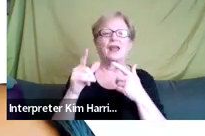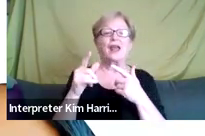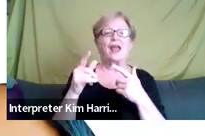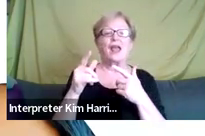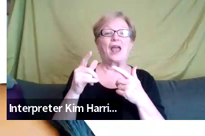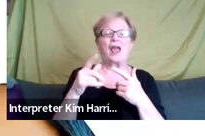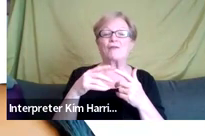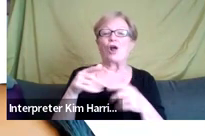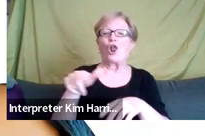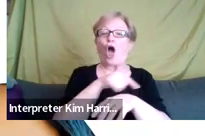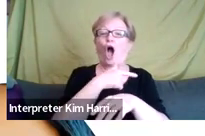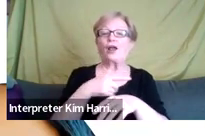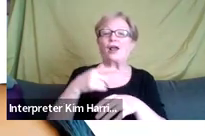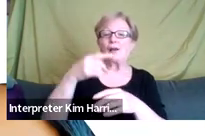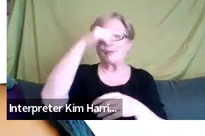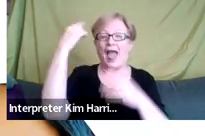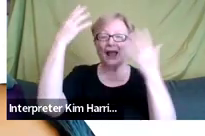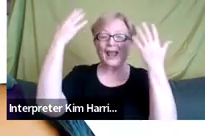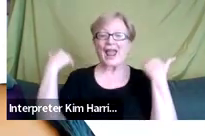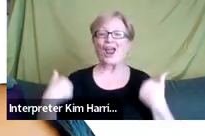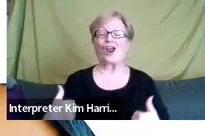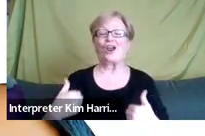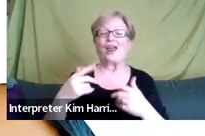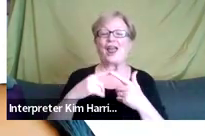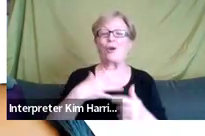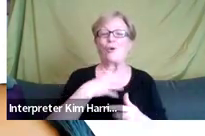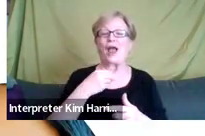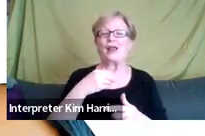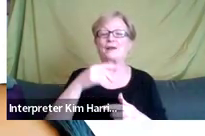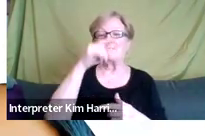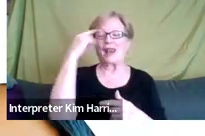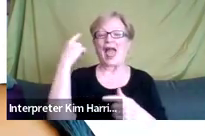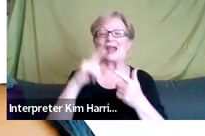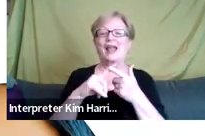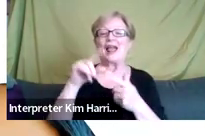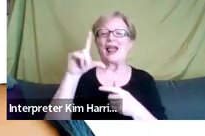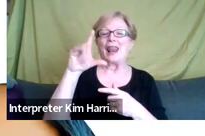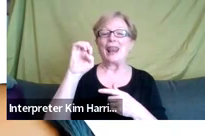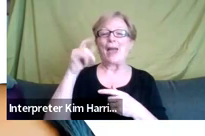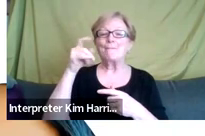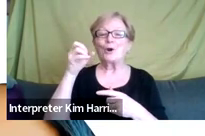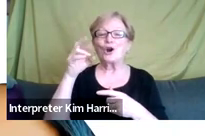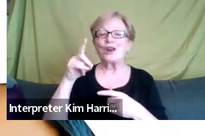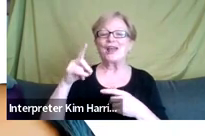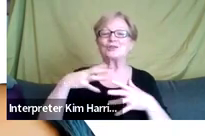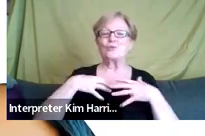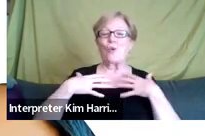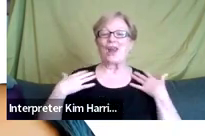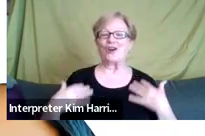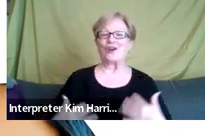black hair and a white and black leopard sweater. Pass it to